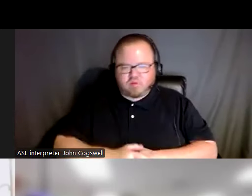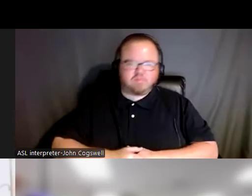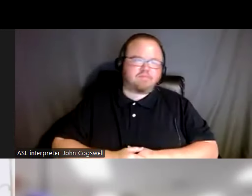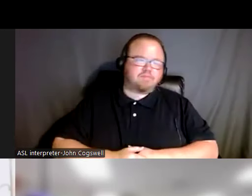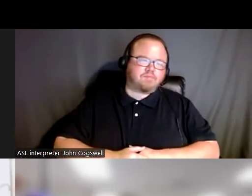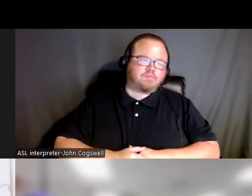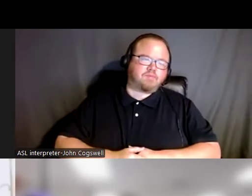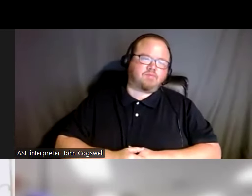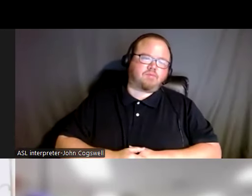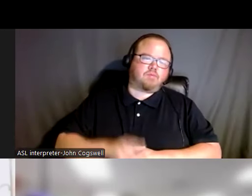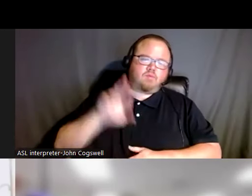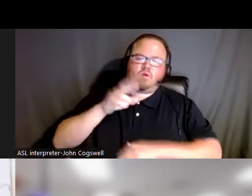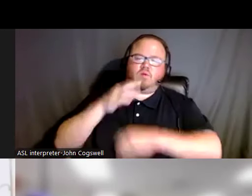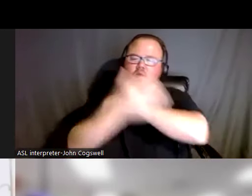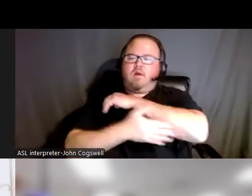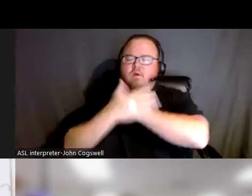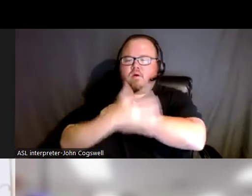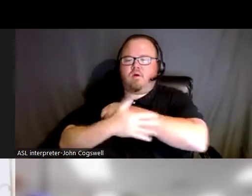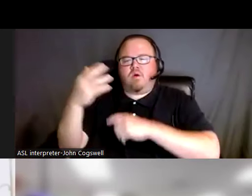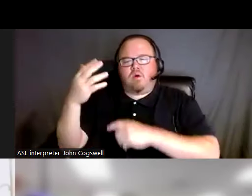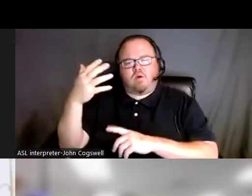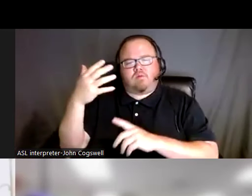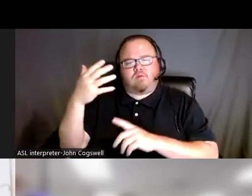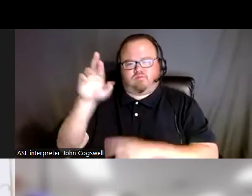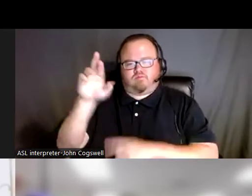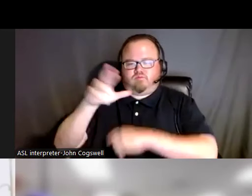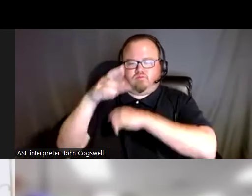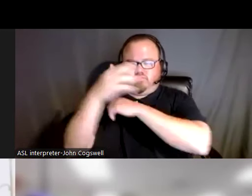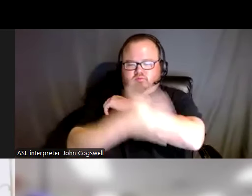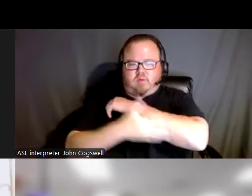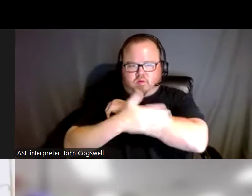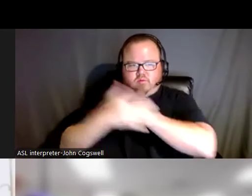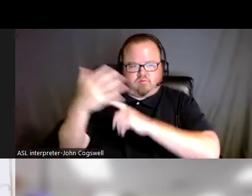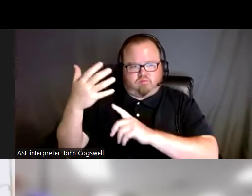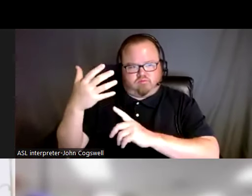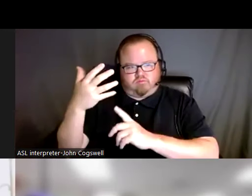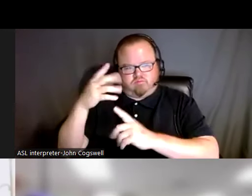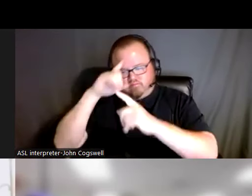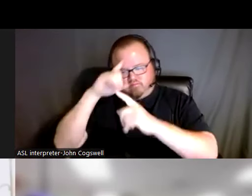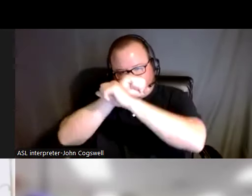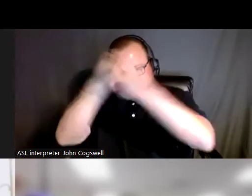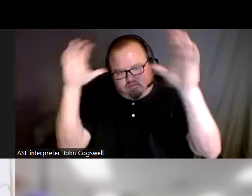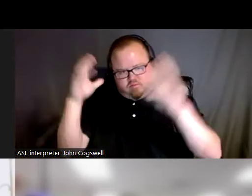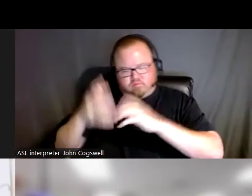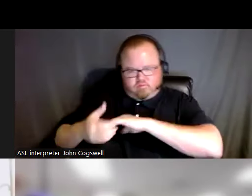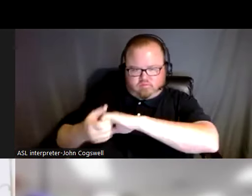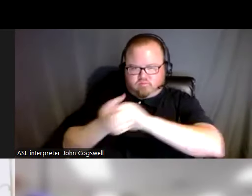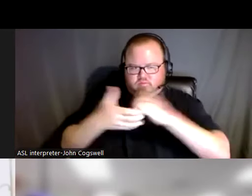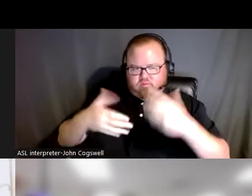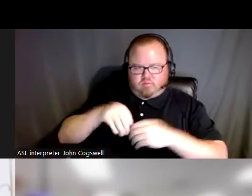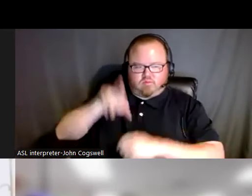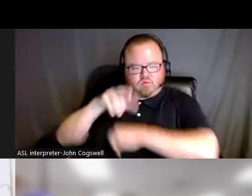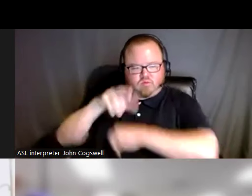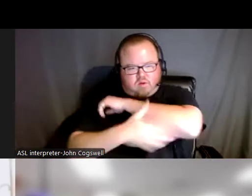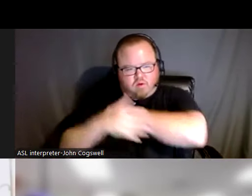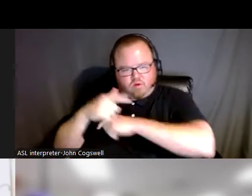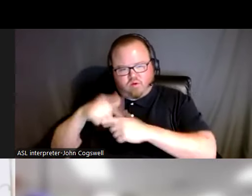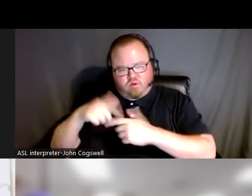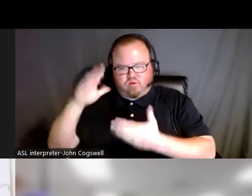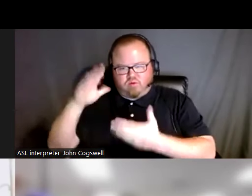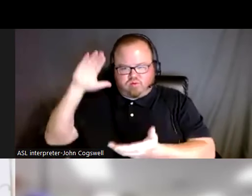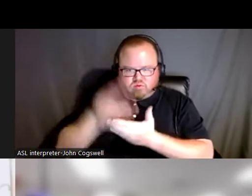And the Riverside County Suicide Prevention Coalition's mission and vision statement is working collaboratively in Riverside County to eliminate suicide deaths